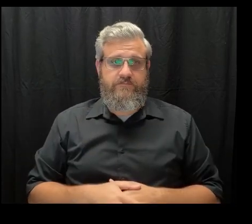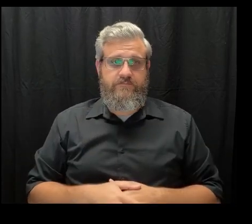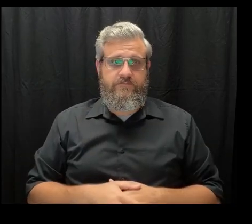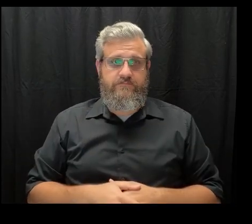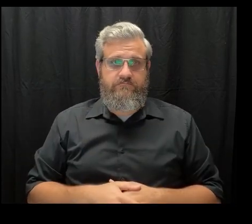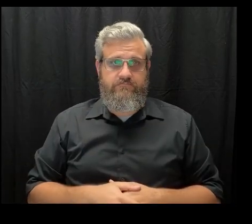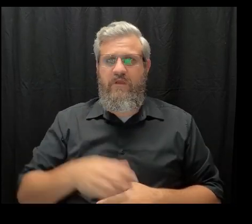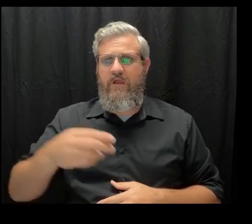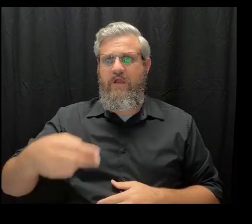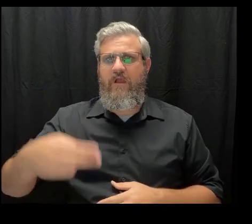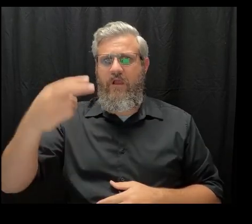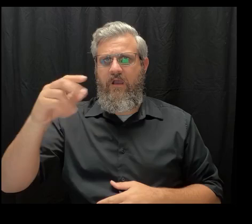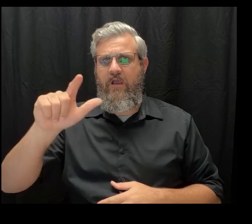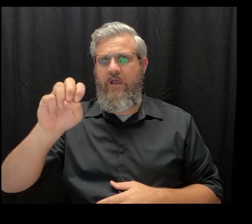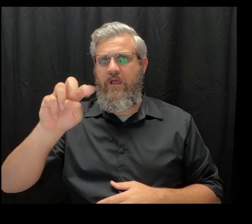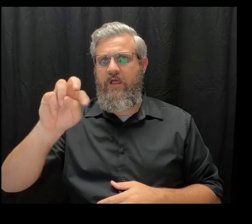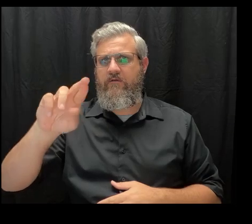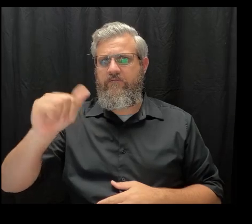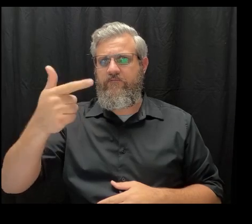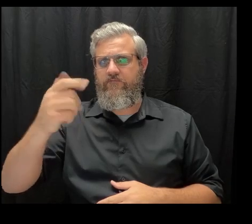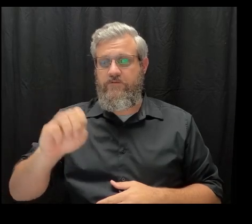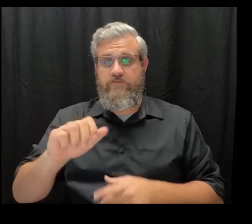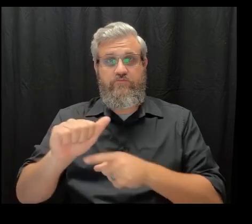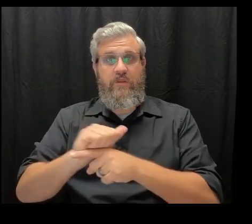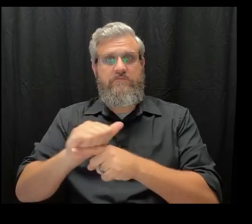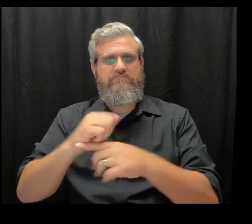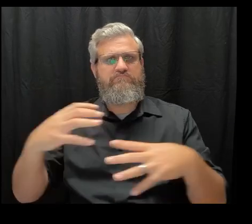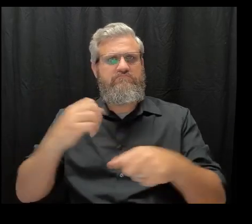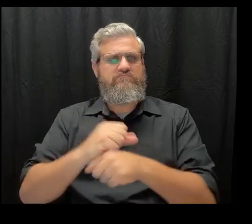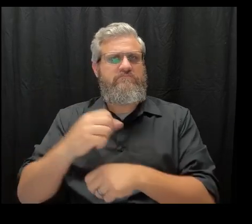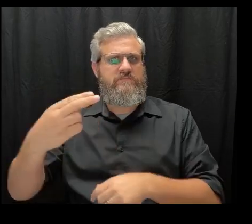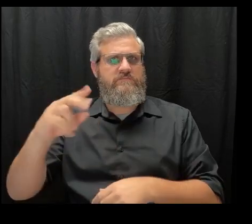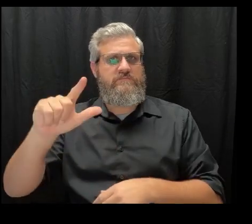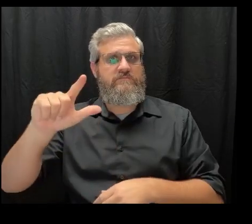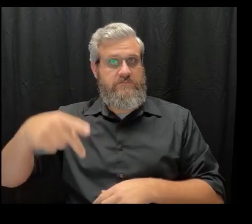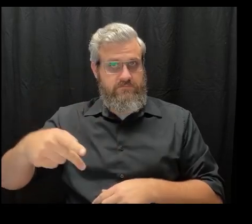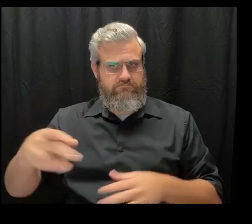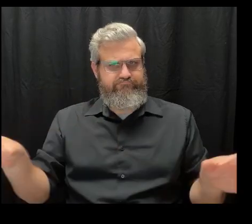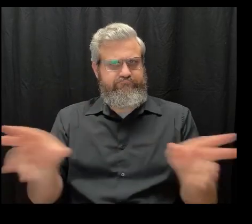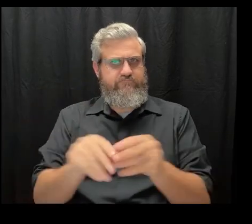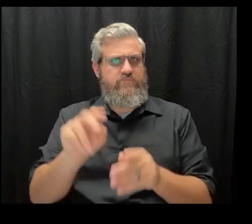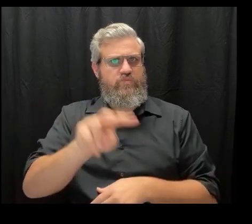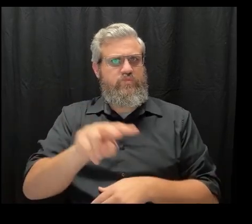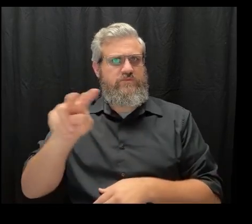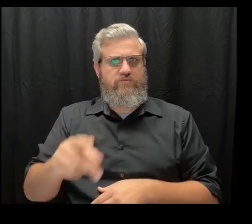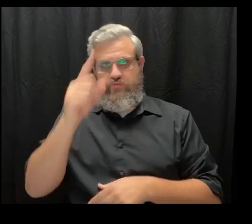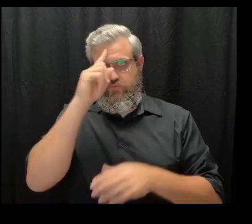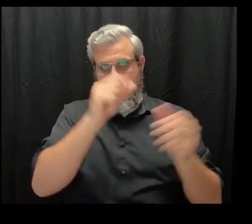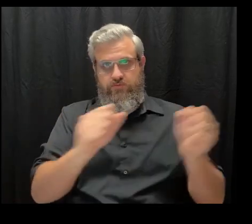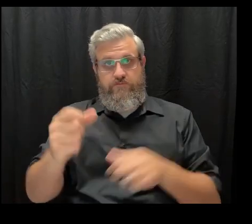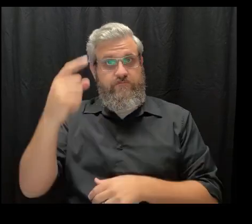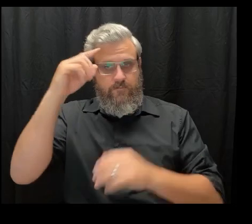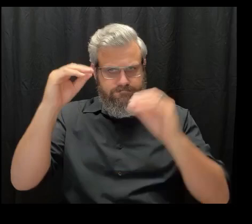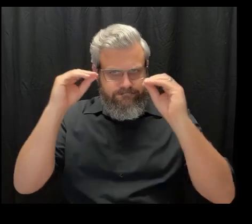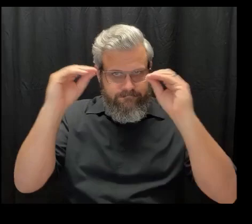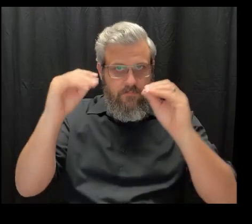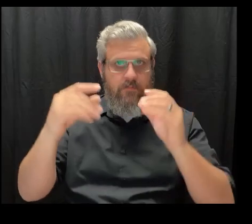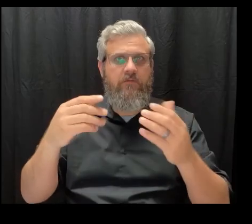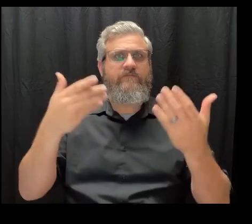High leverage practices, or HLPs, are a set of 22 instructional strategies that have been shown to